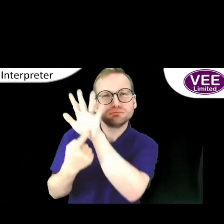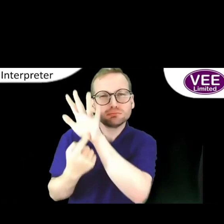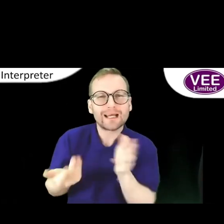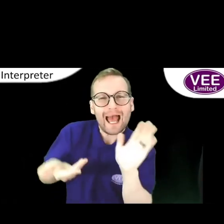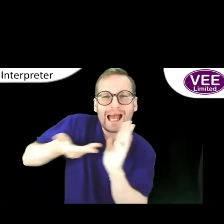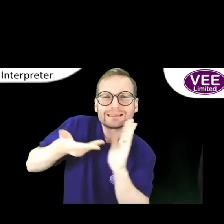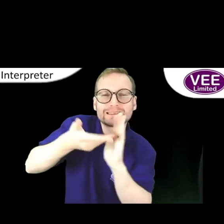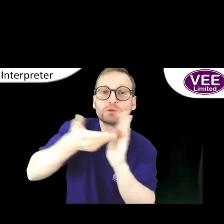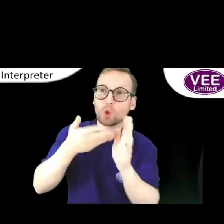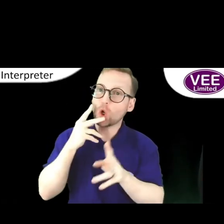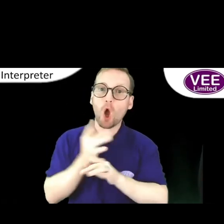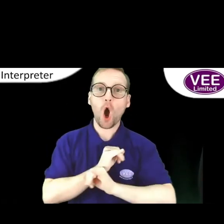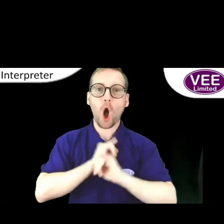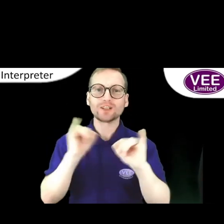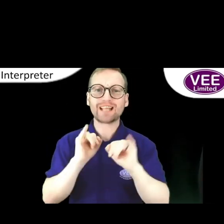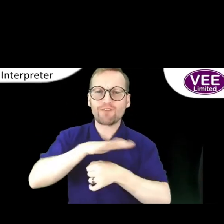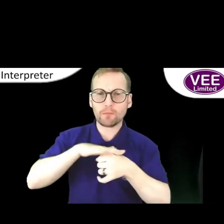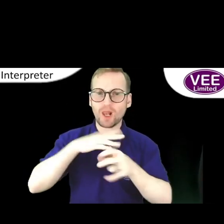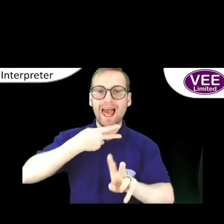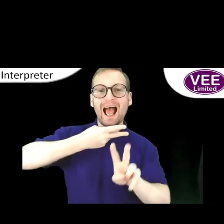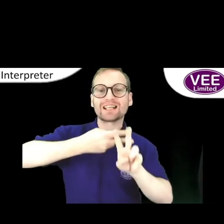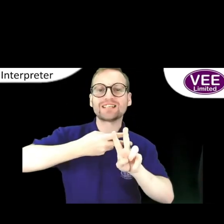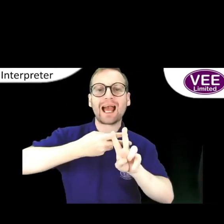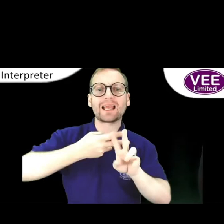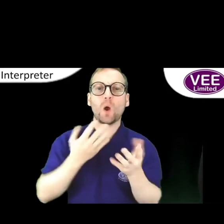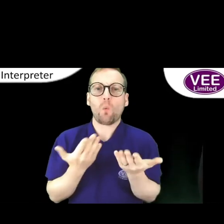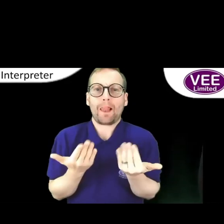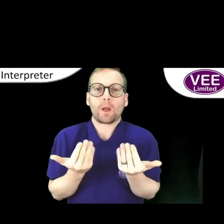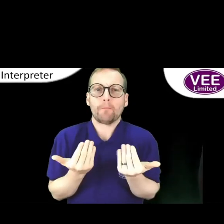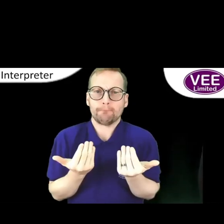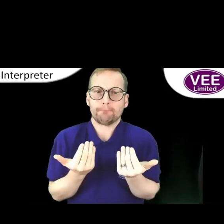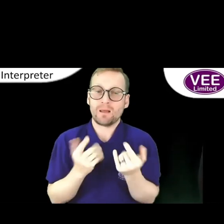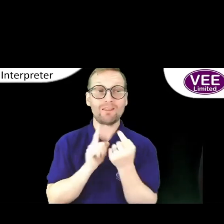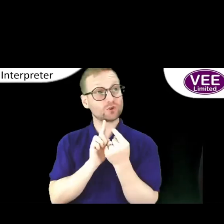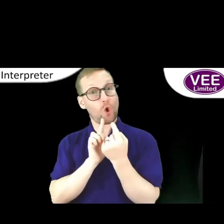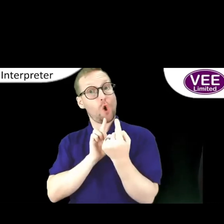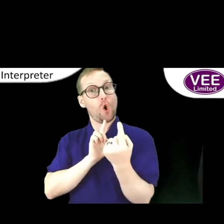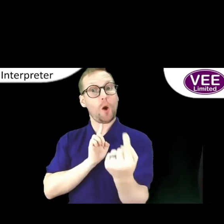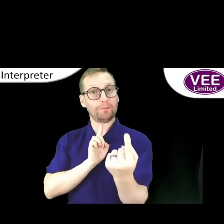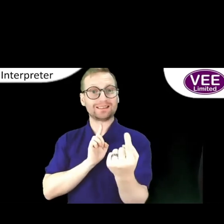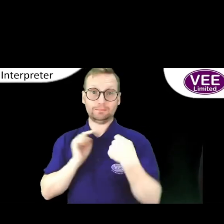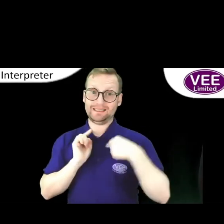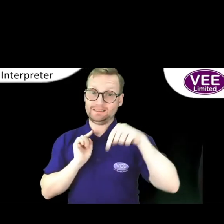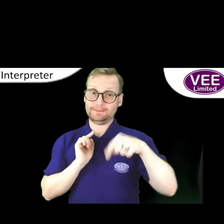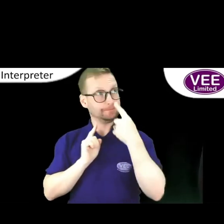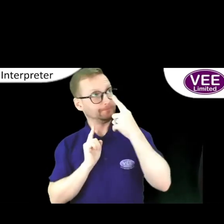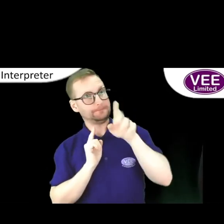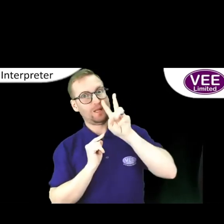the hostile environment entitled #Welcome, which sits directly opposite me here in these